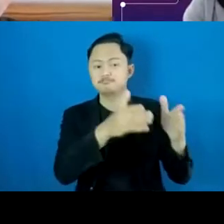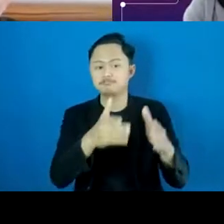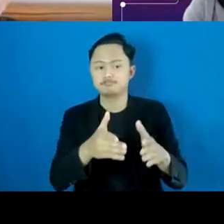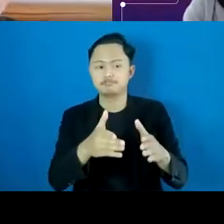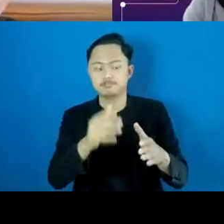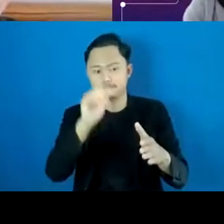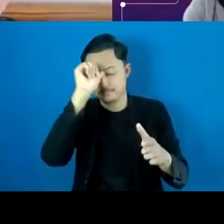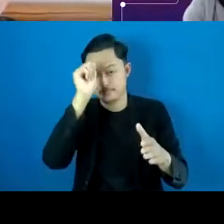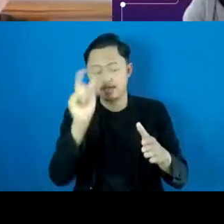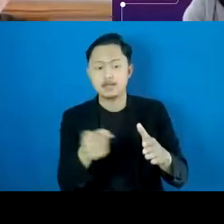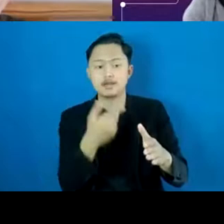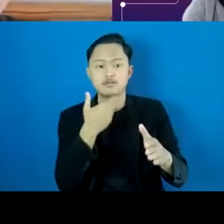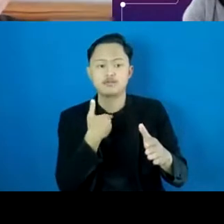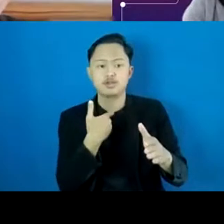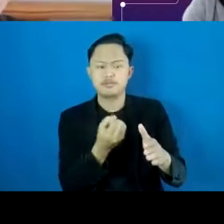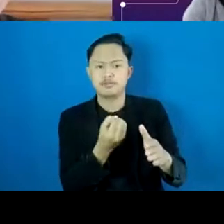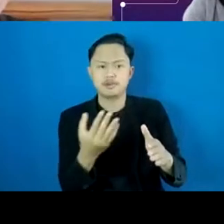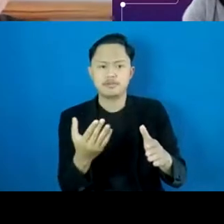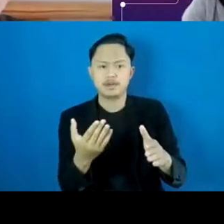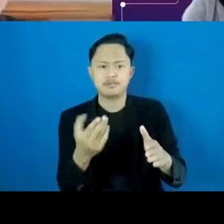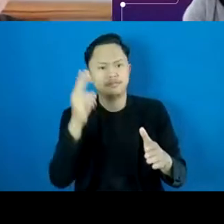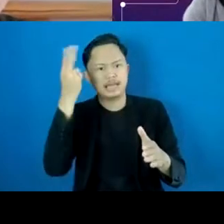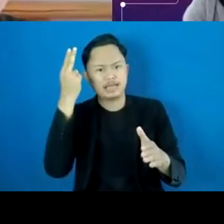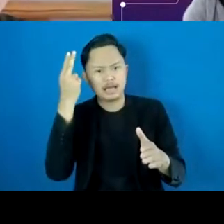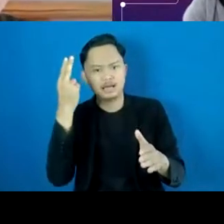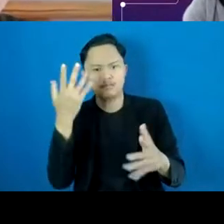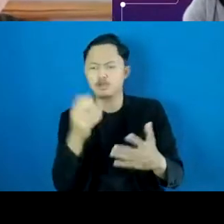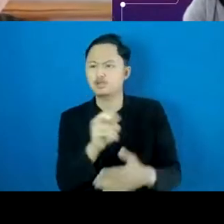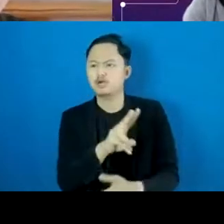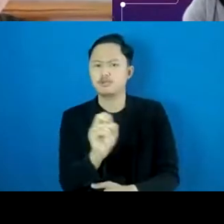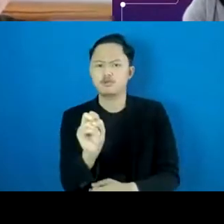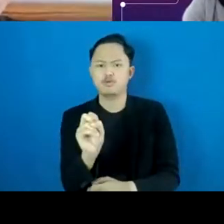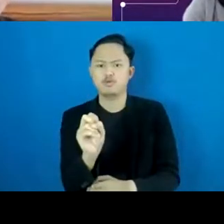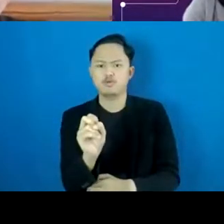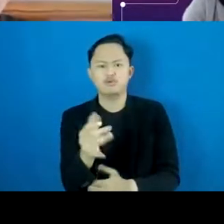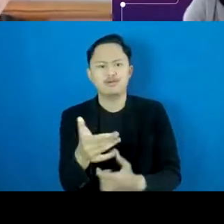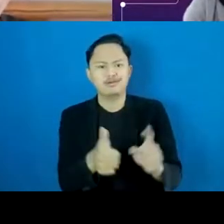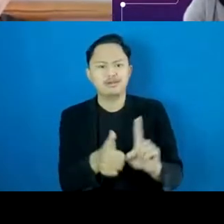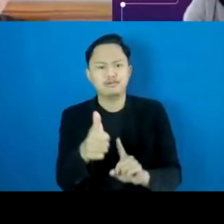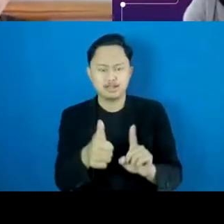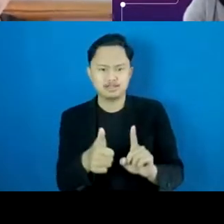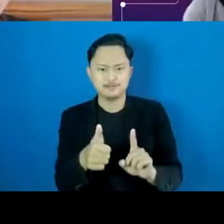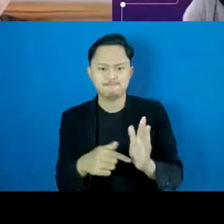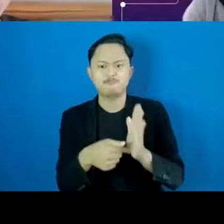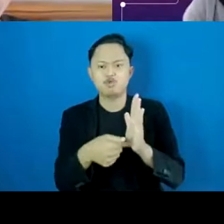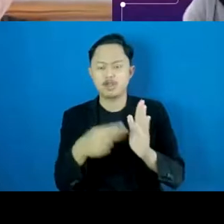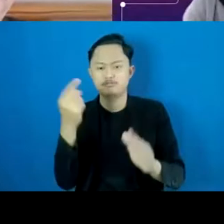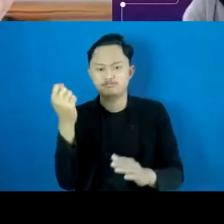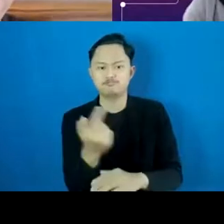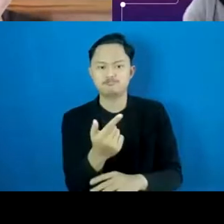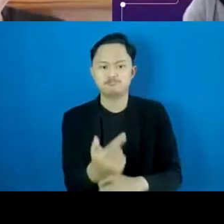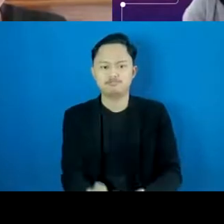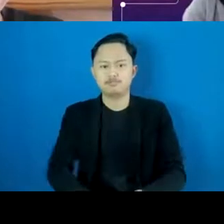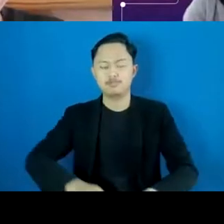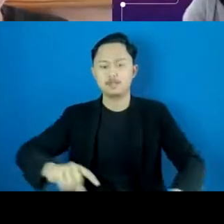there was a scheme launched by Government of India in 2016 onwards. In the initial phases of this particular